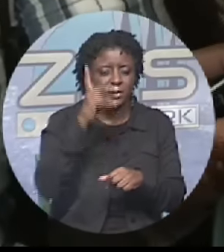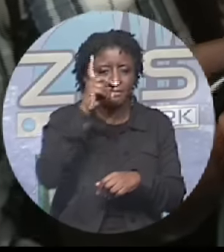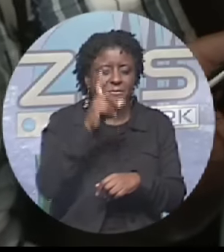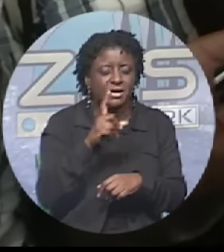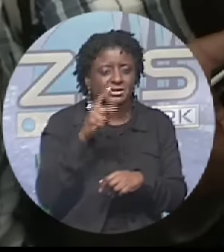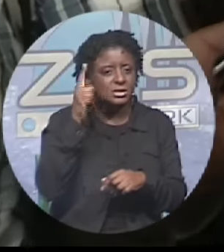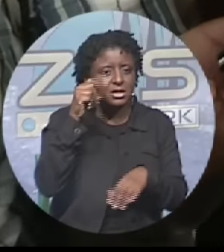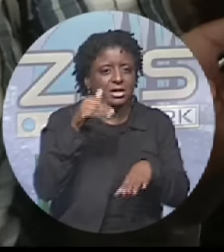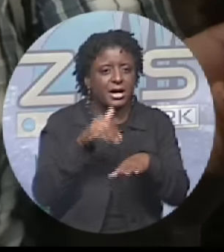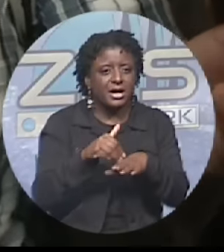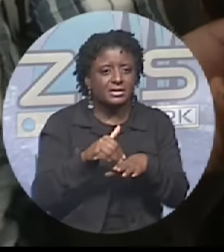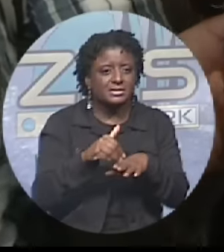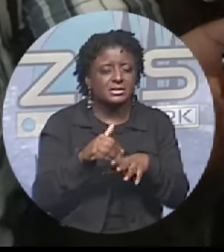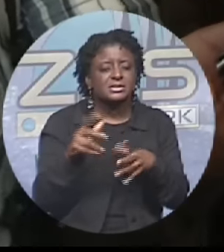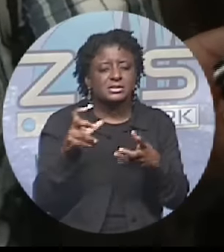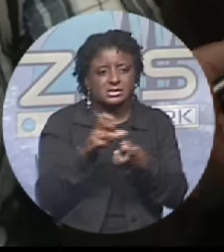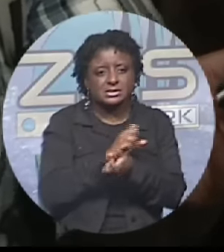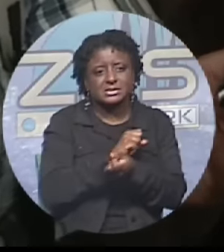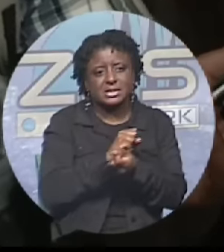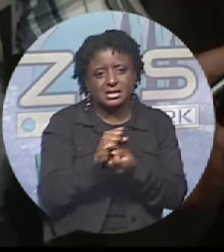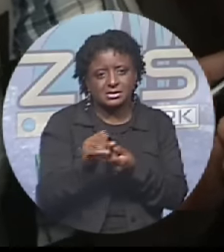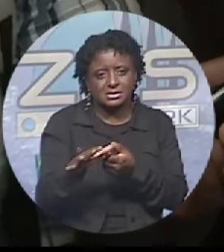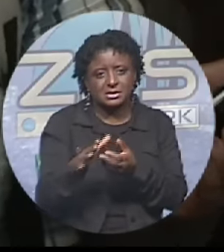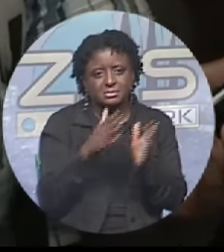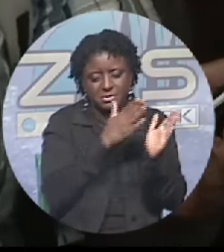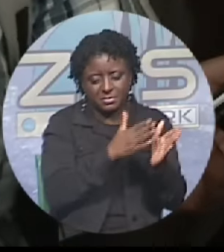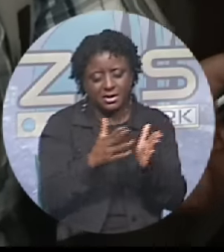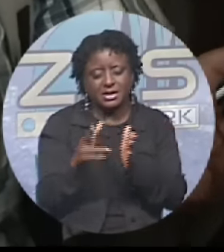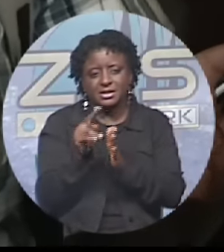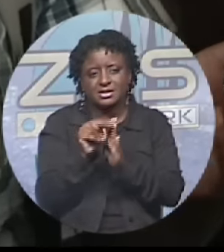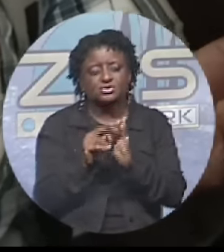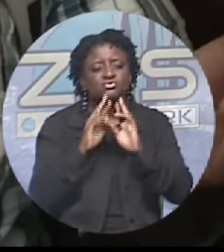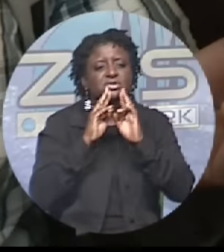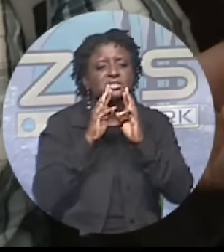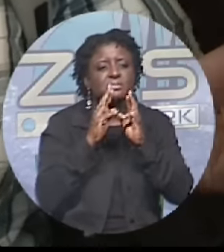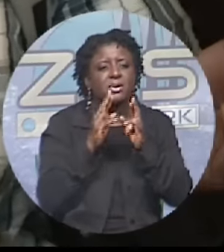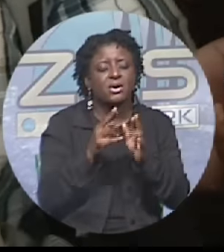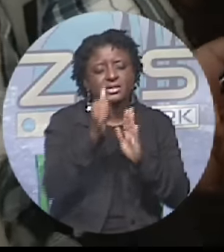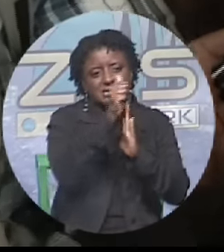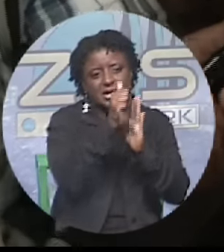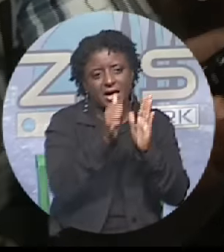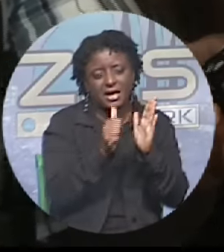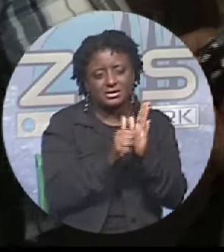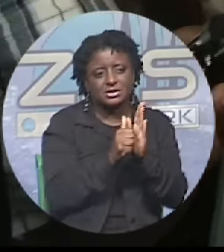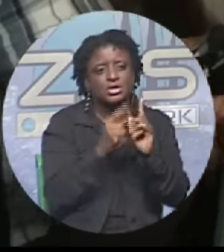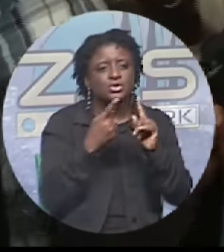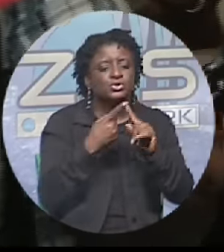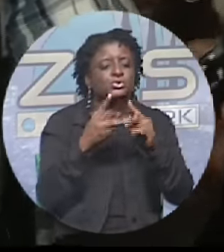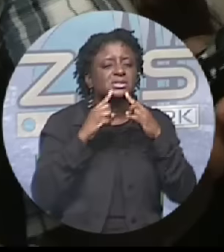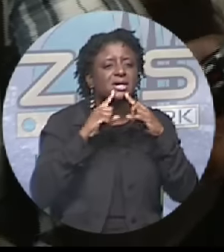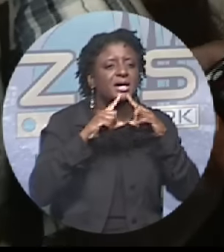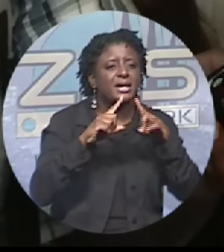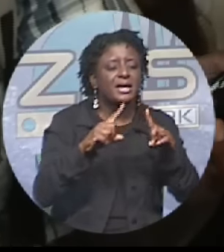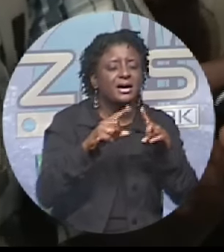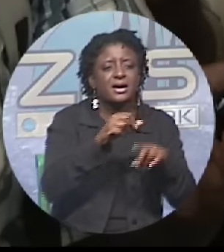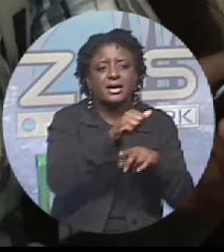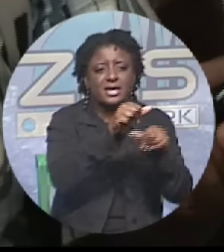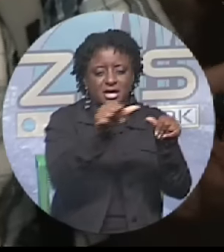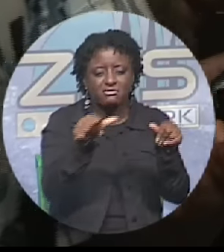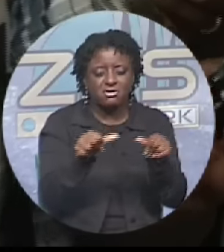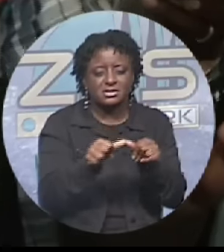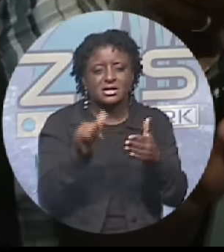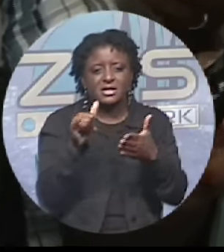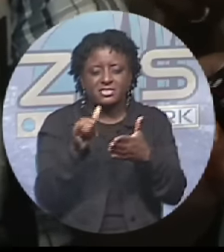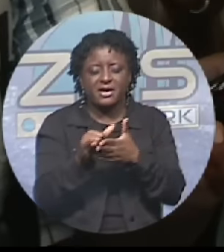Act, which advises us to declare areas that are vulnerable, meaning that there should be